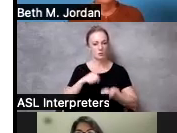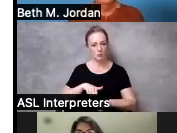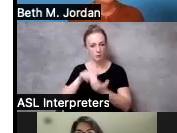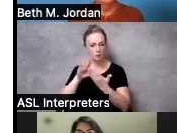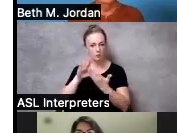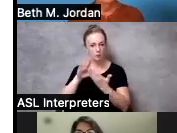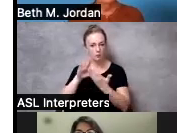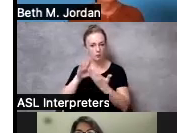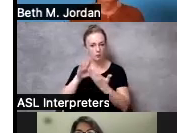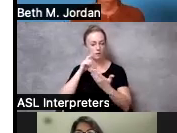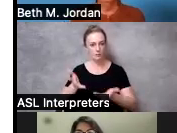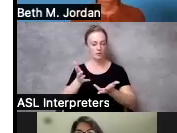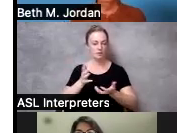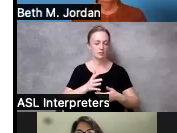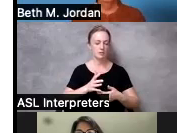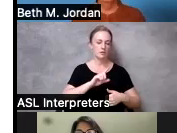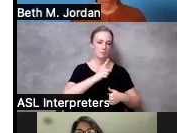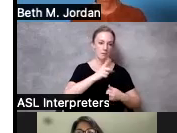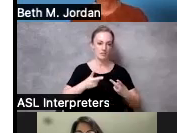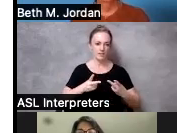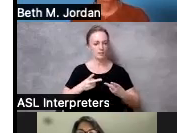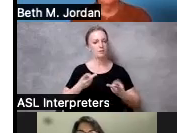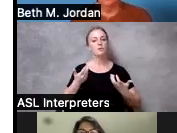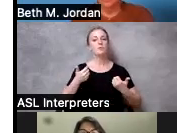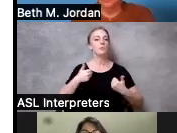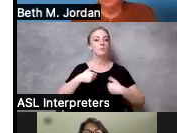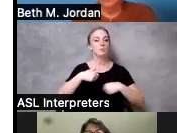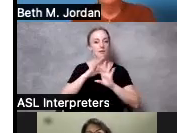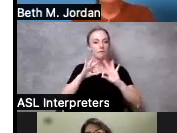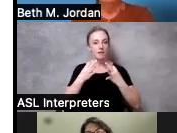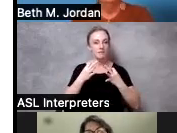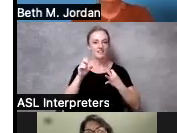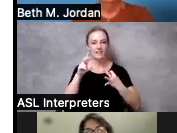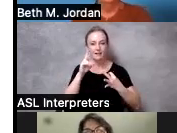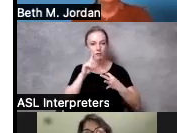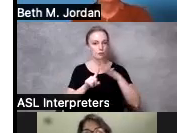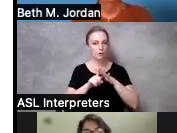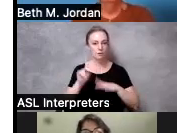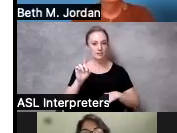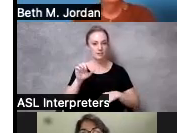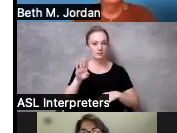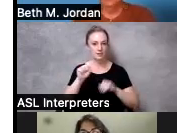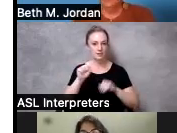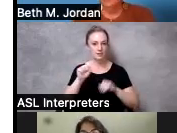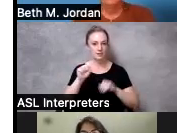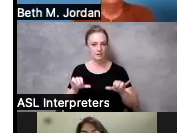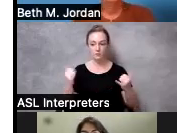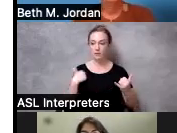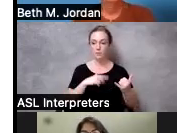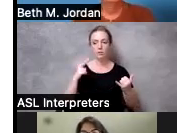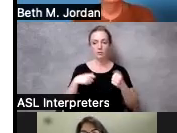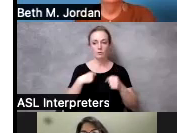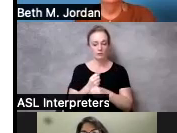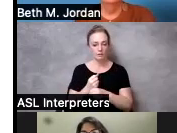and secondary prevention to prevent families from ever coming to the attention of DCBS. So we're in our third year, and the goals